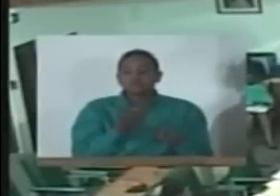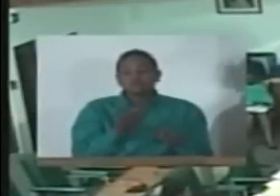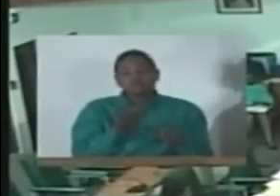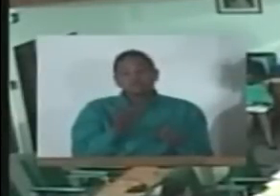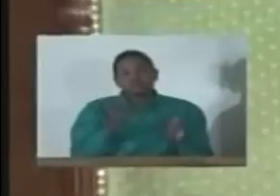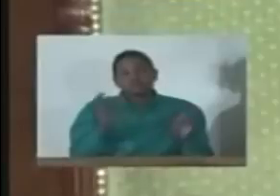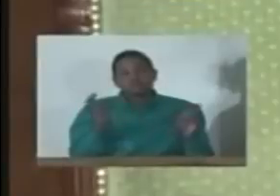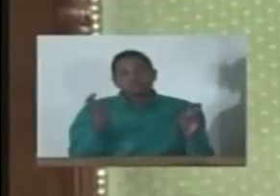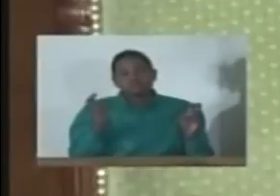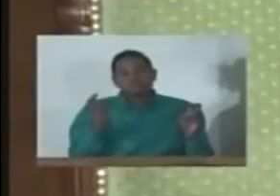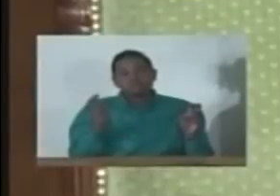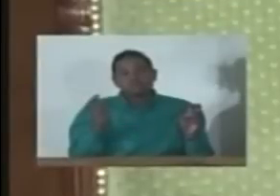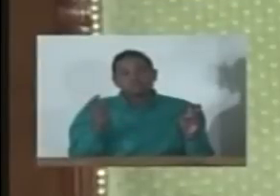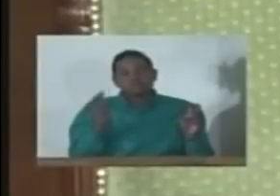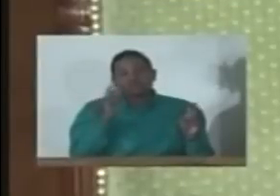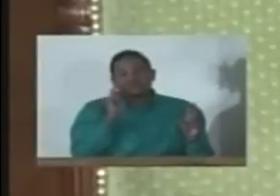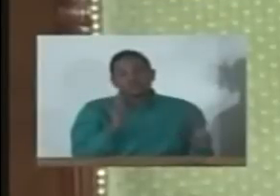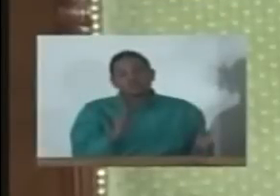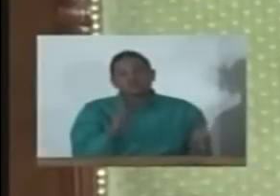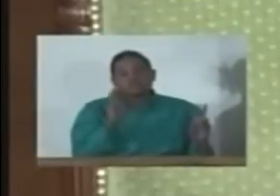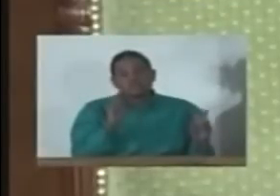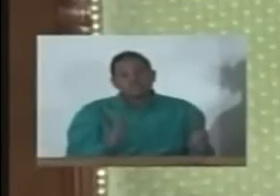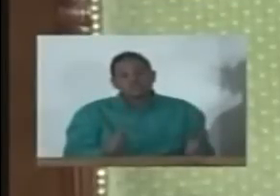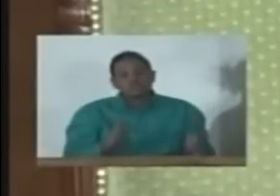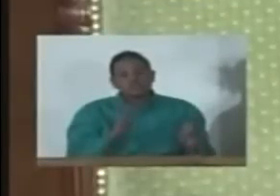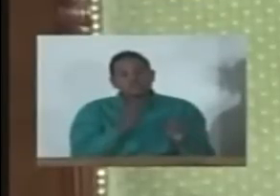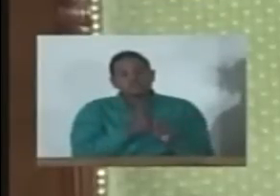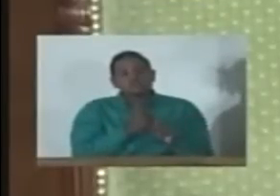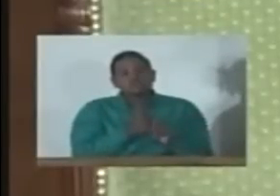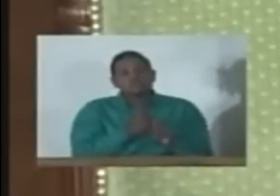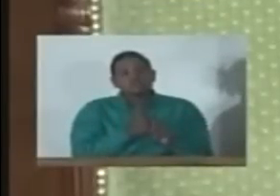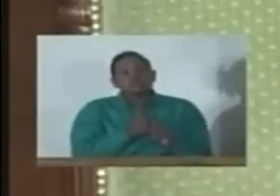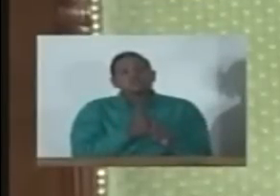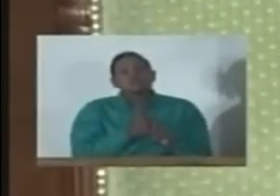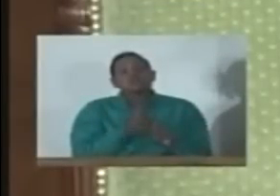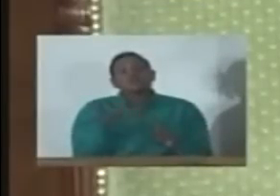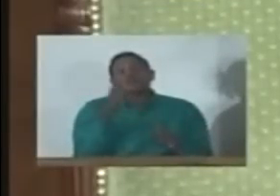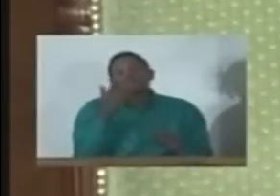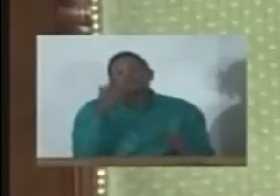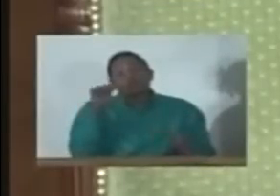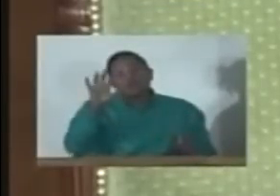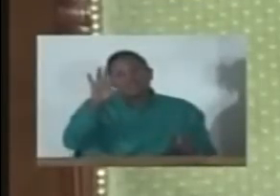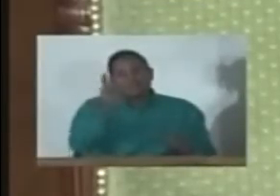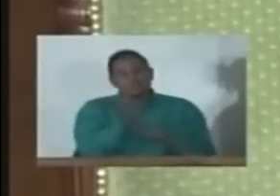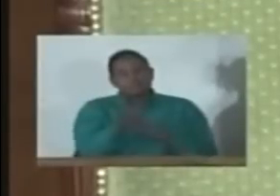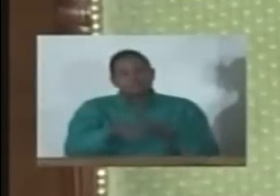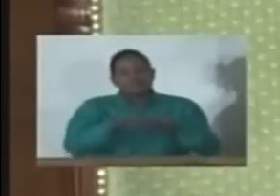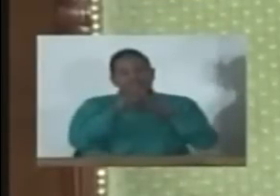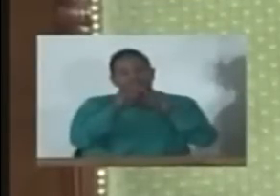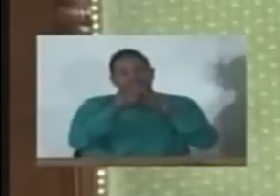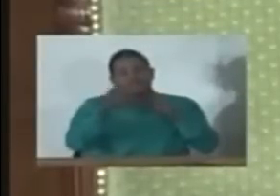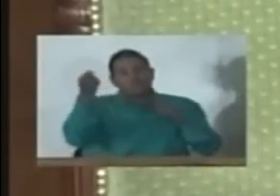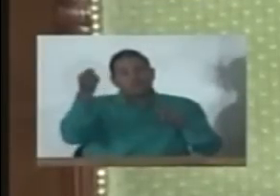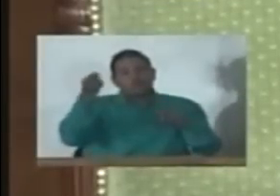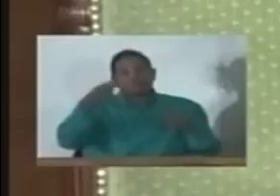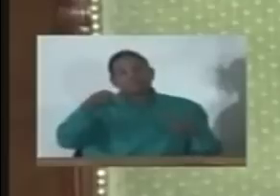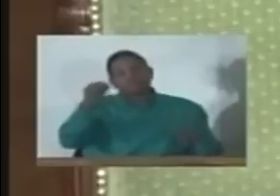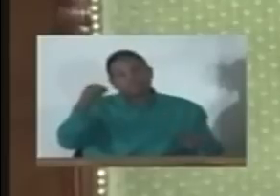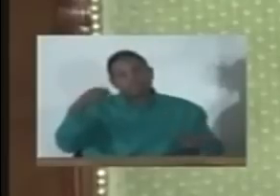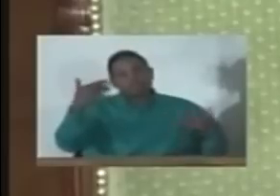to look at the issues being raised, and those in favor? Those against? The ayes have